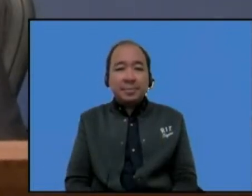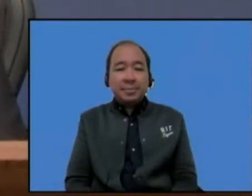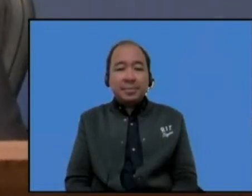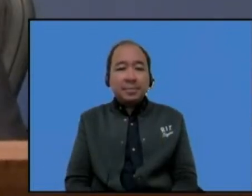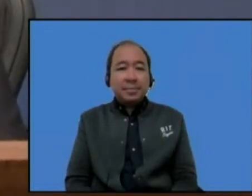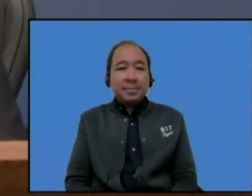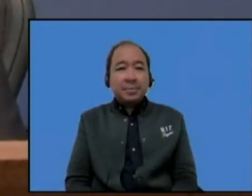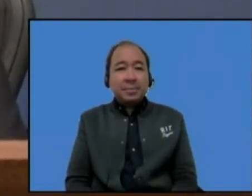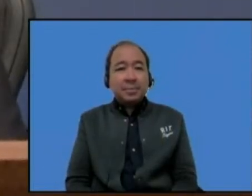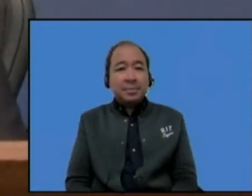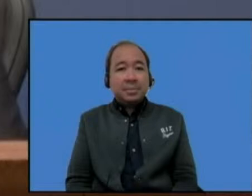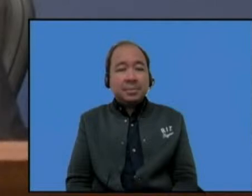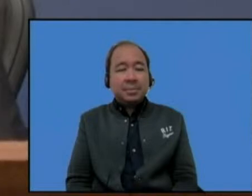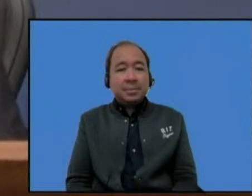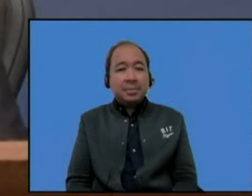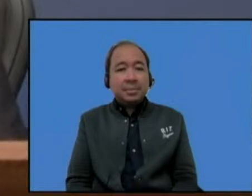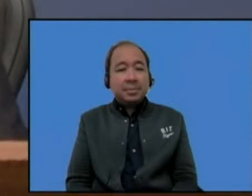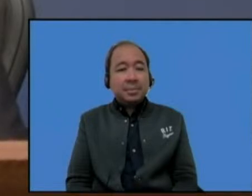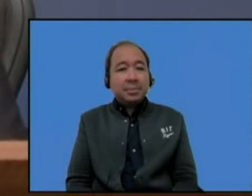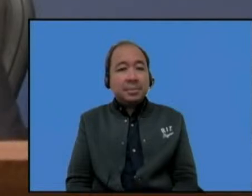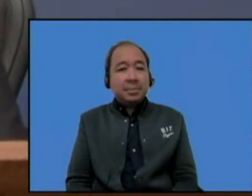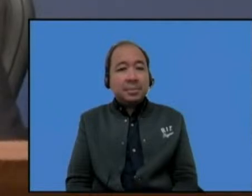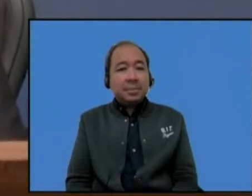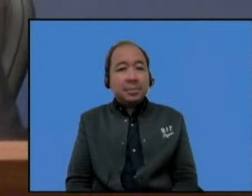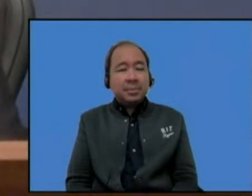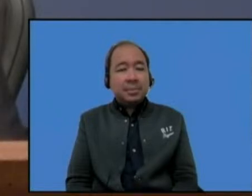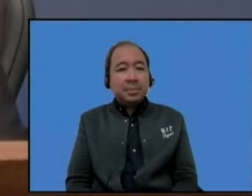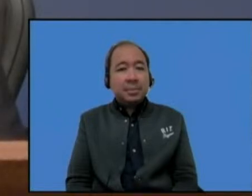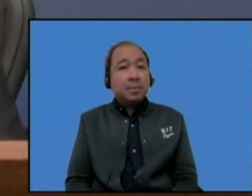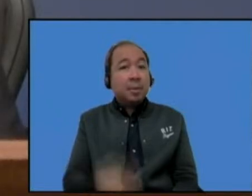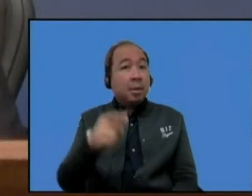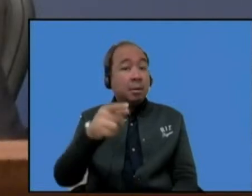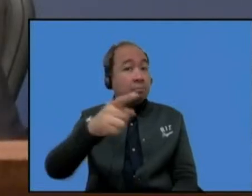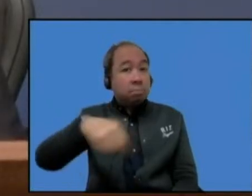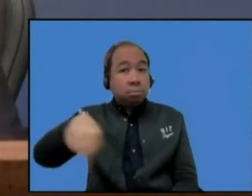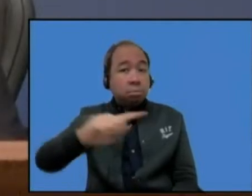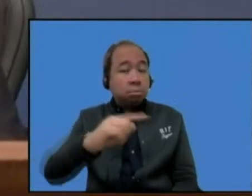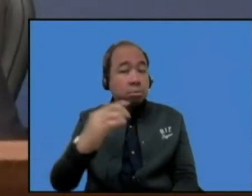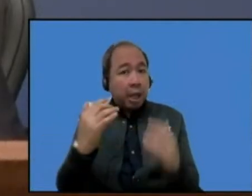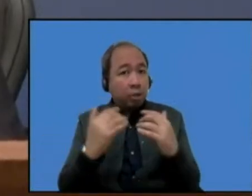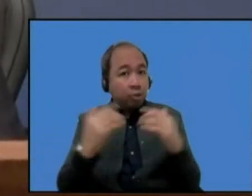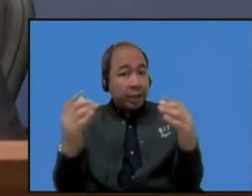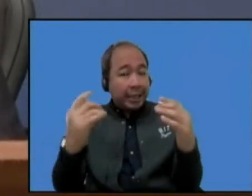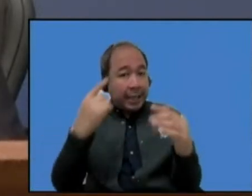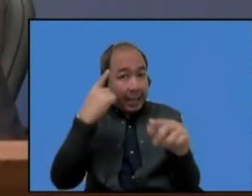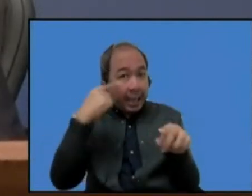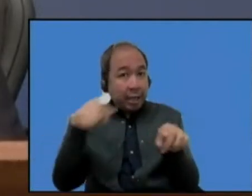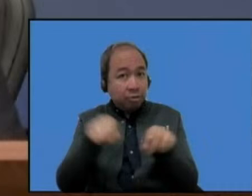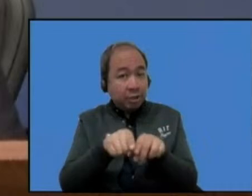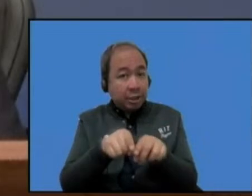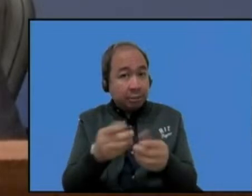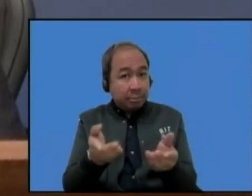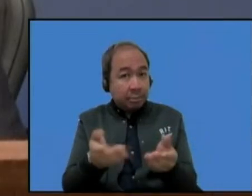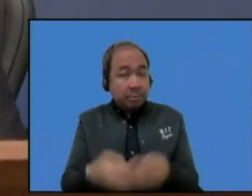Can we take it that the meeting agree to the above decision?